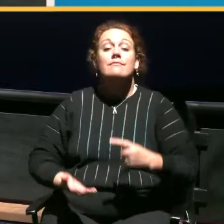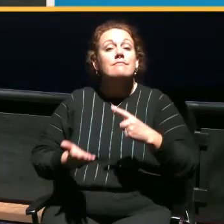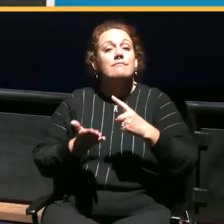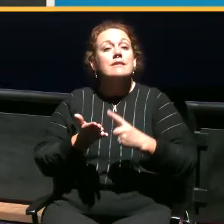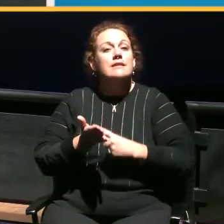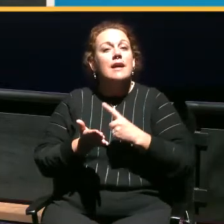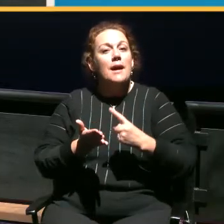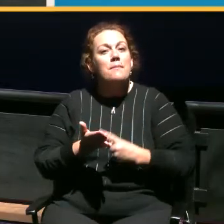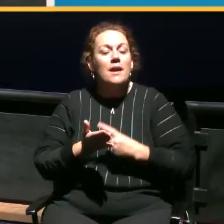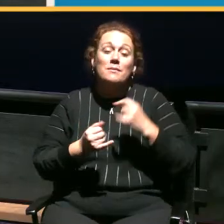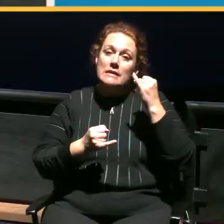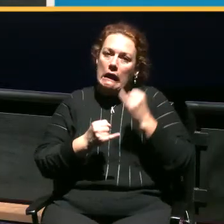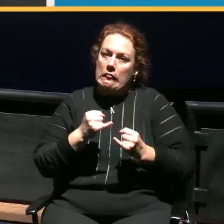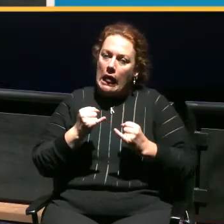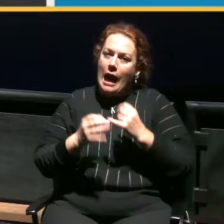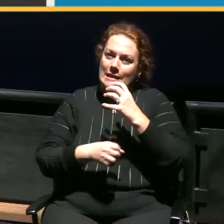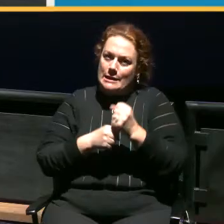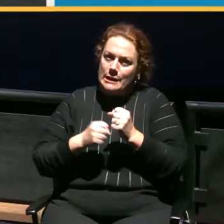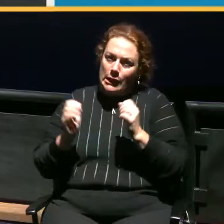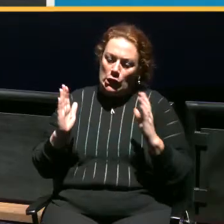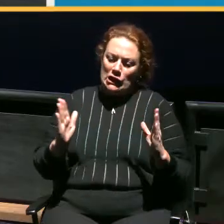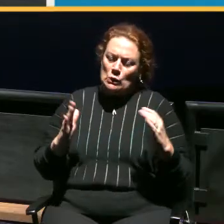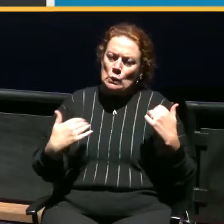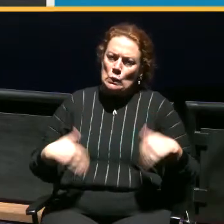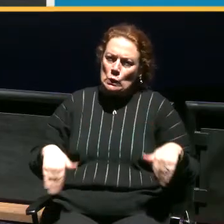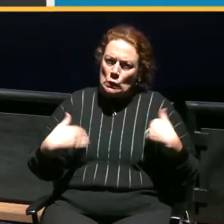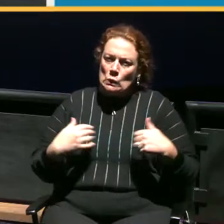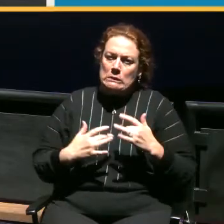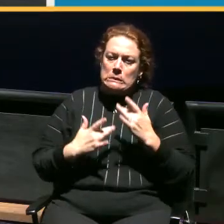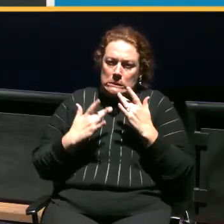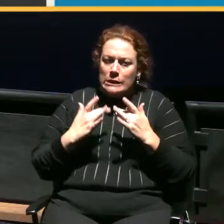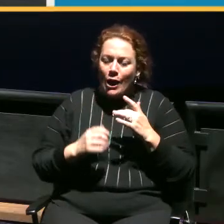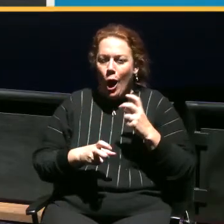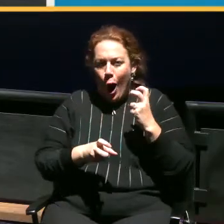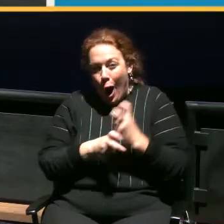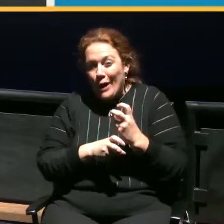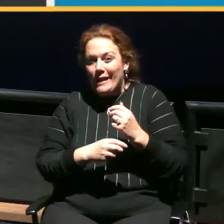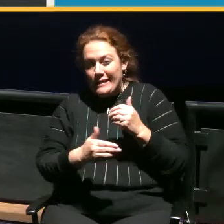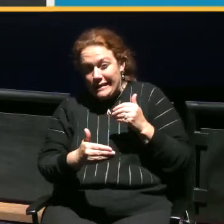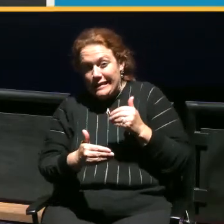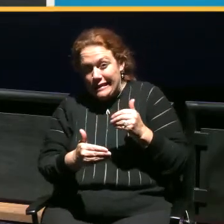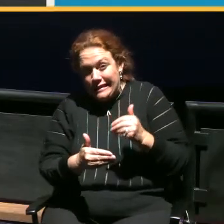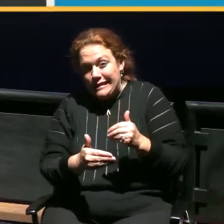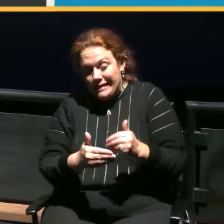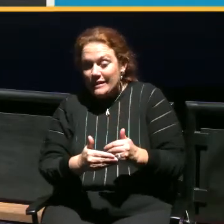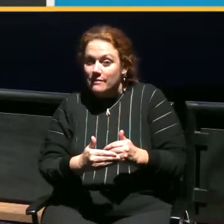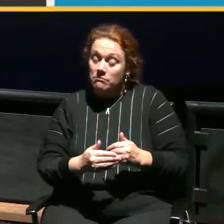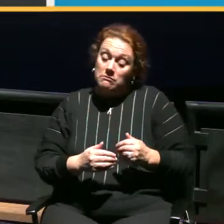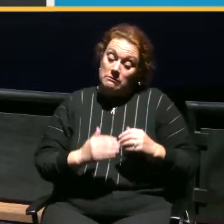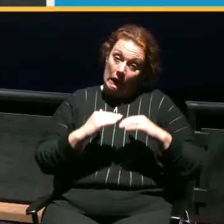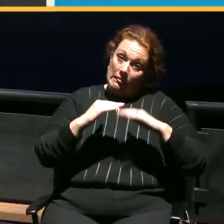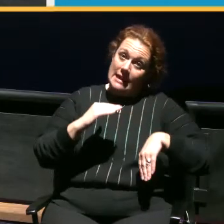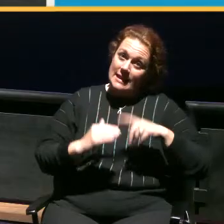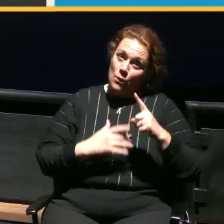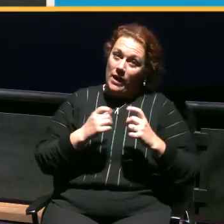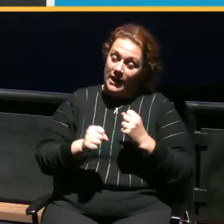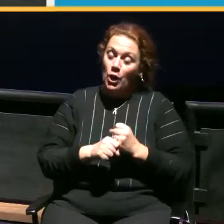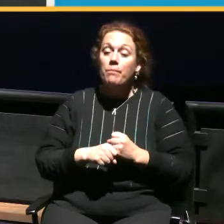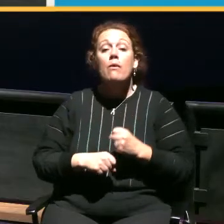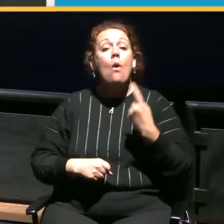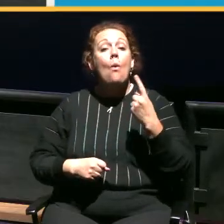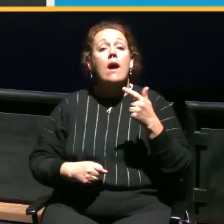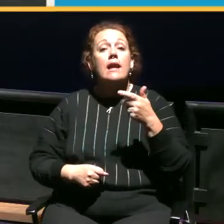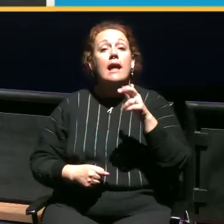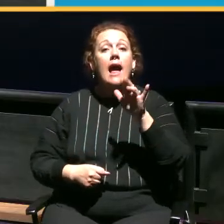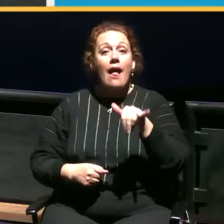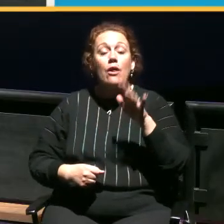Sometimes the last year's the hardest, so we'll get through it. It's actually less than a year. One of the galleries that will open next year is